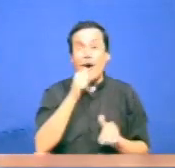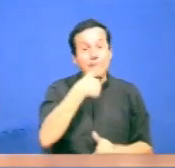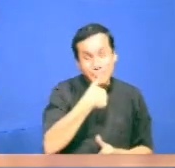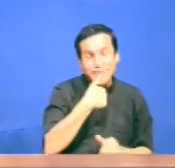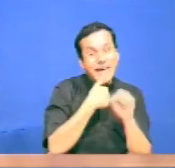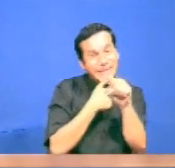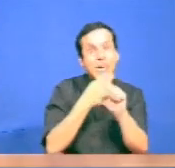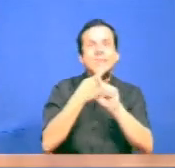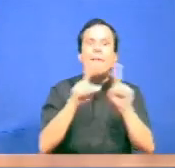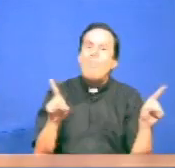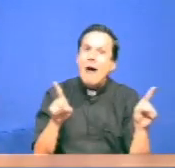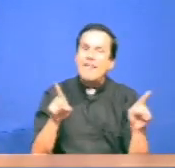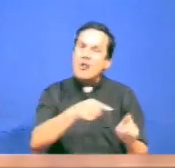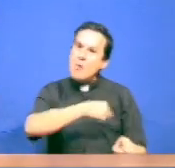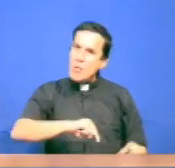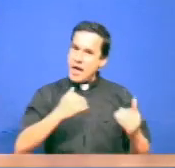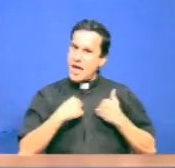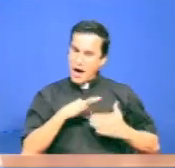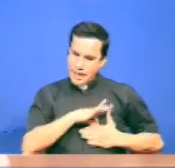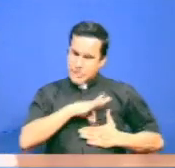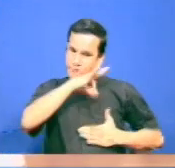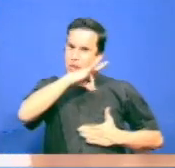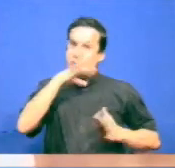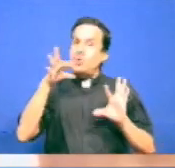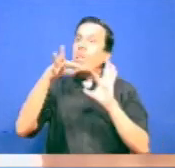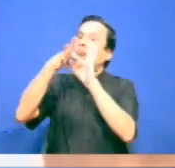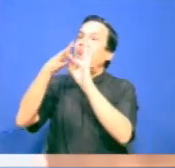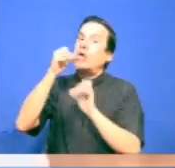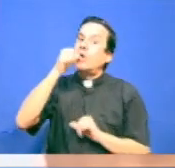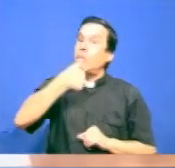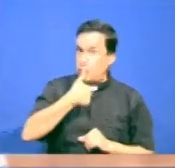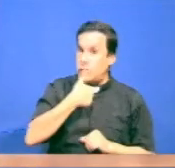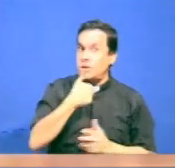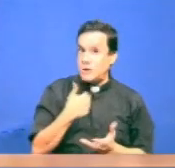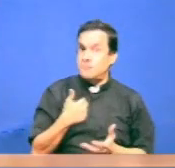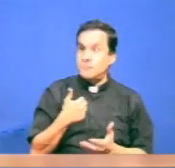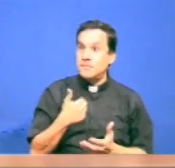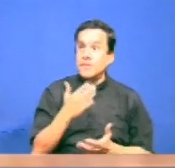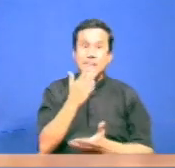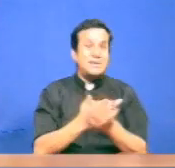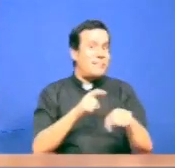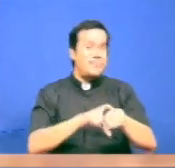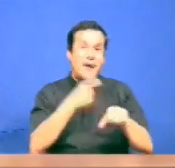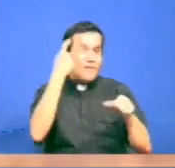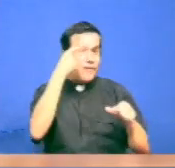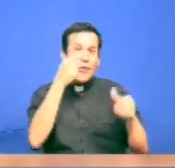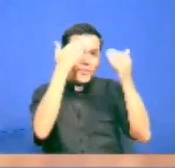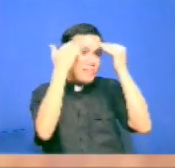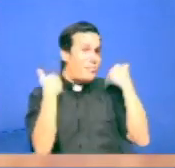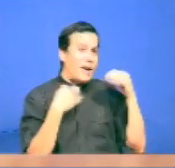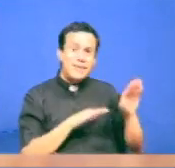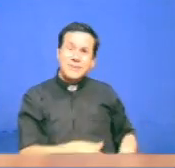And that is why sometimes it's so difficult for the religious communities, poleni sana, for priests